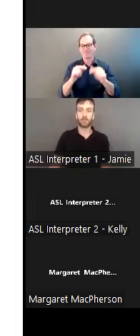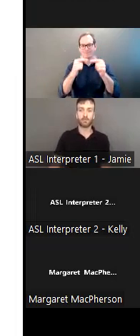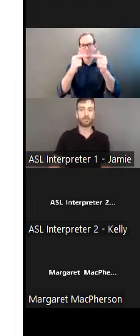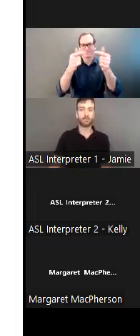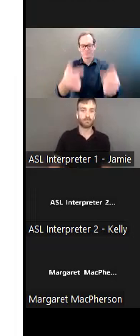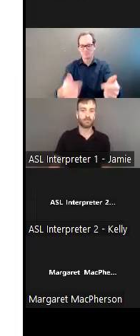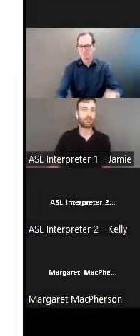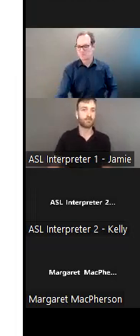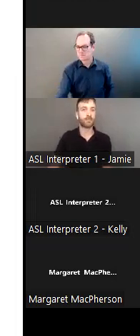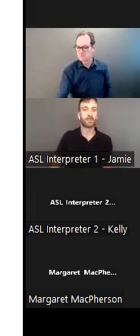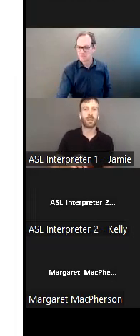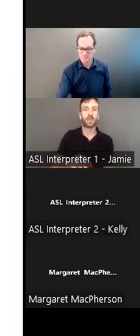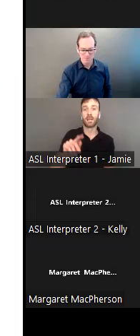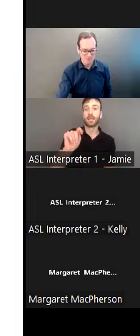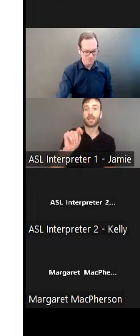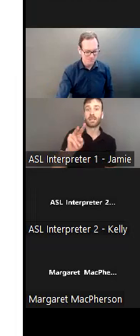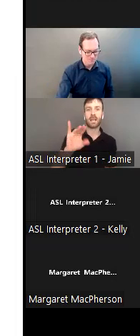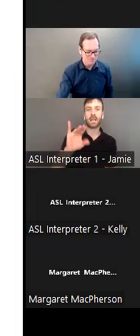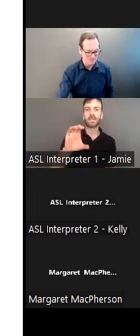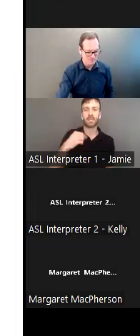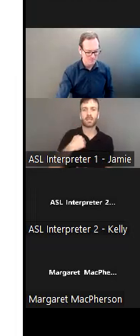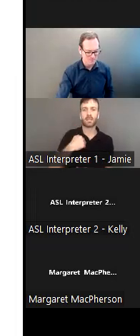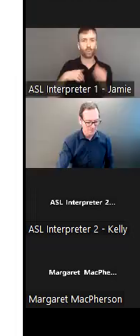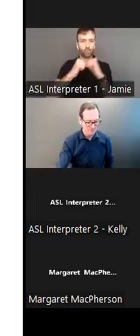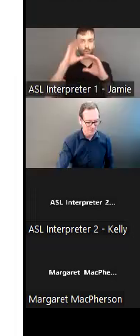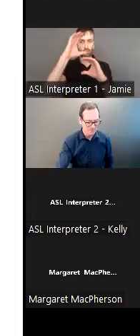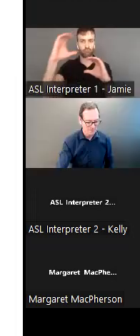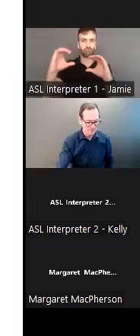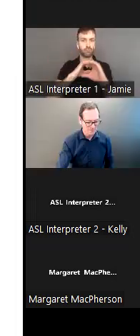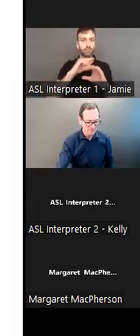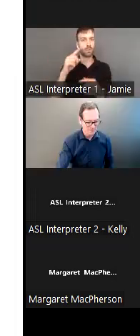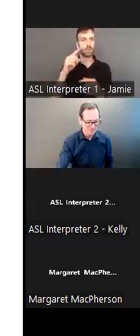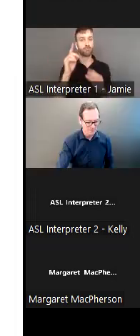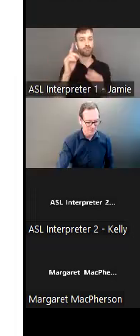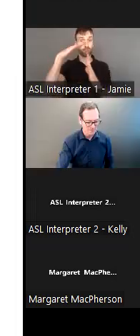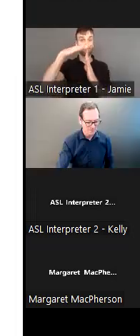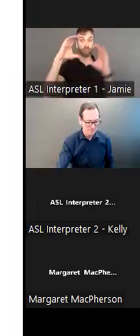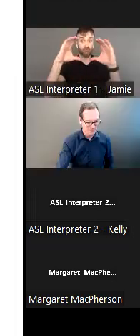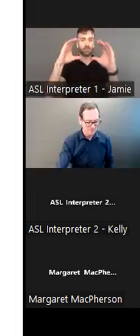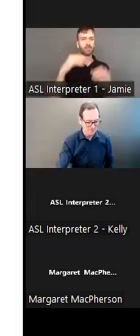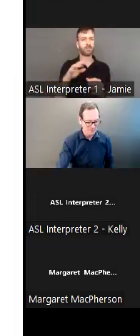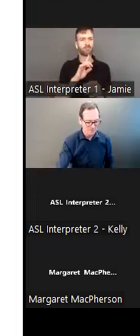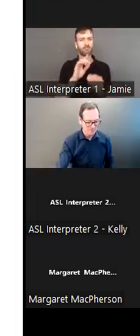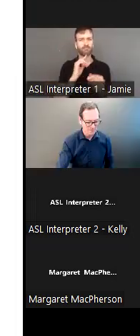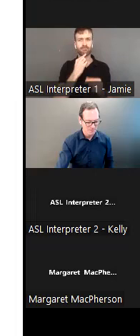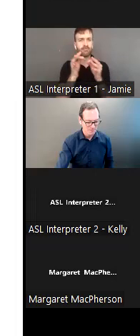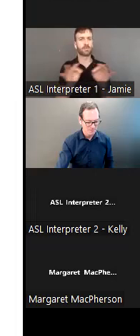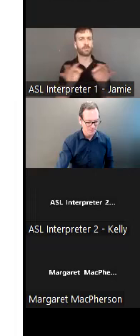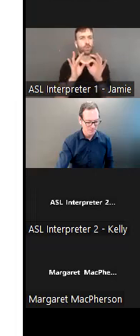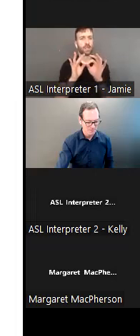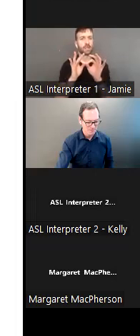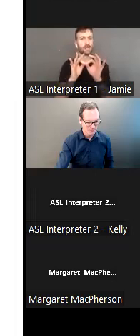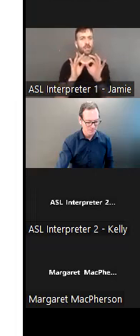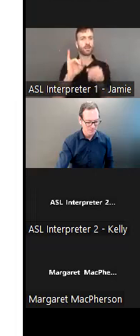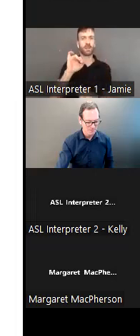TVIC as, you know, a critical understanding of interpersonal violence, as I've talked about, and especially that impact